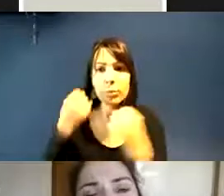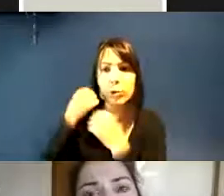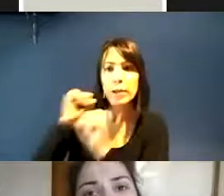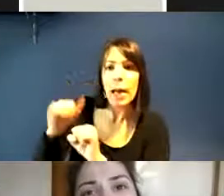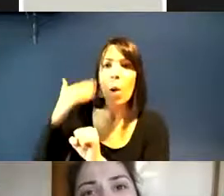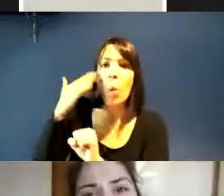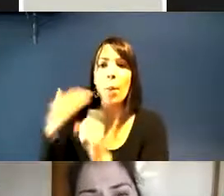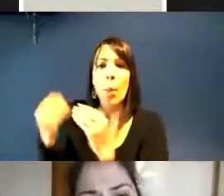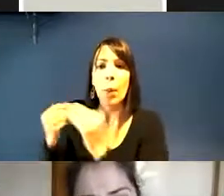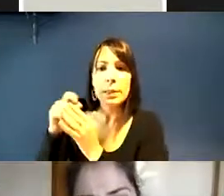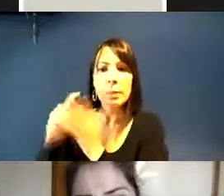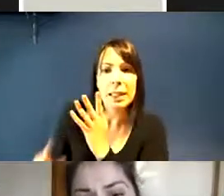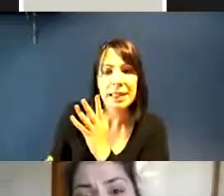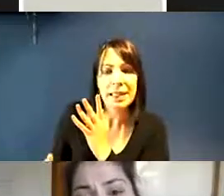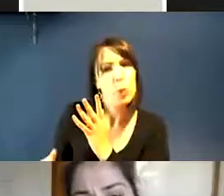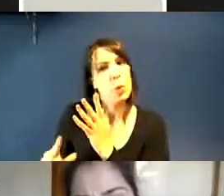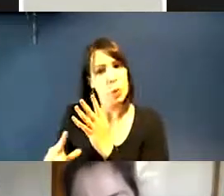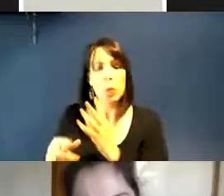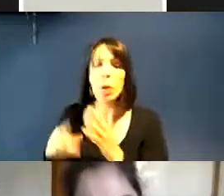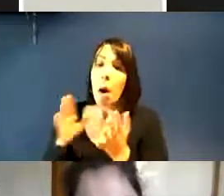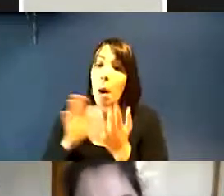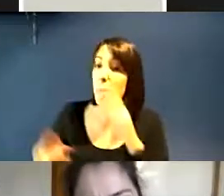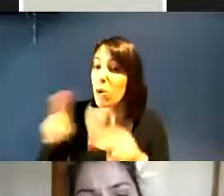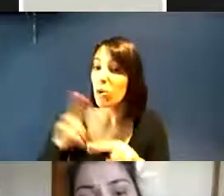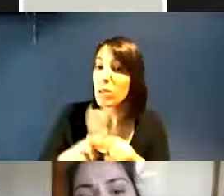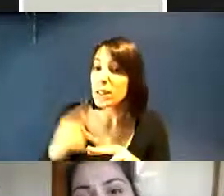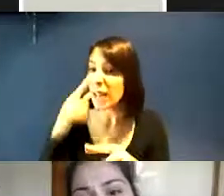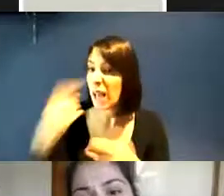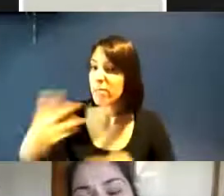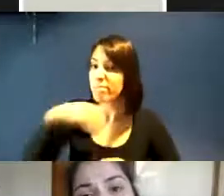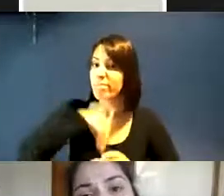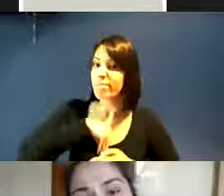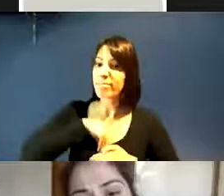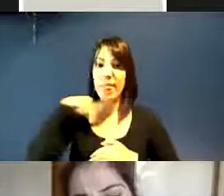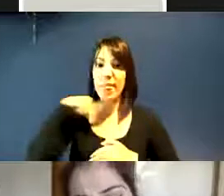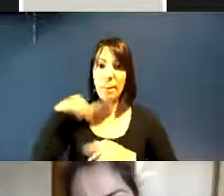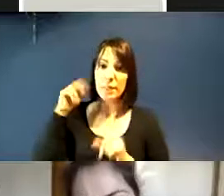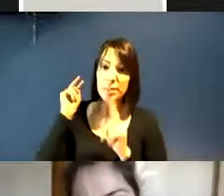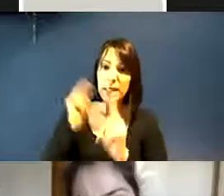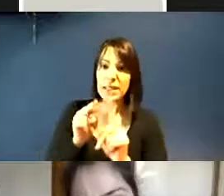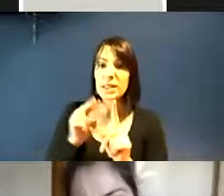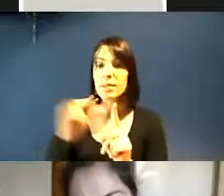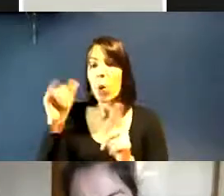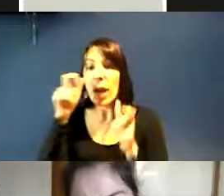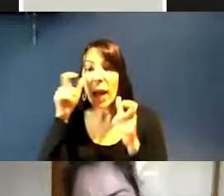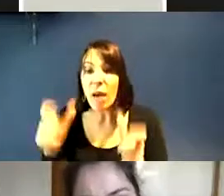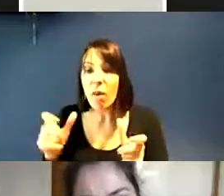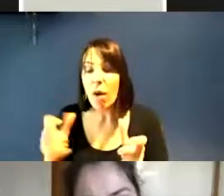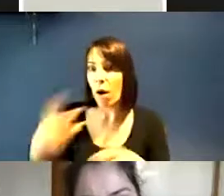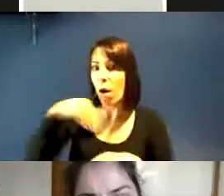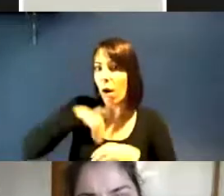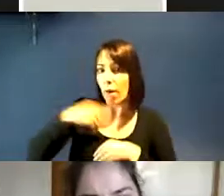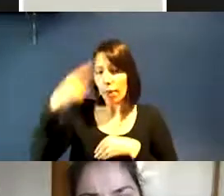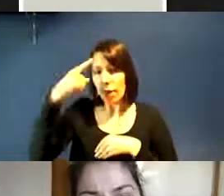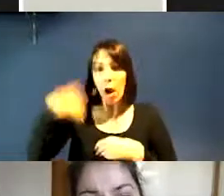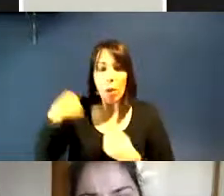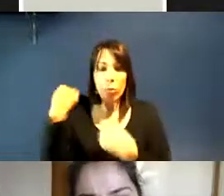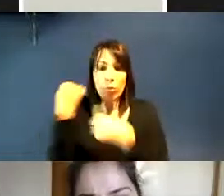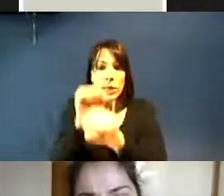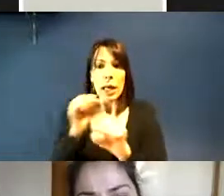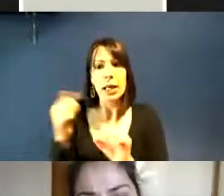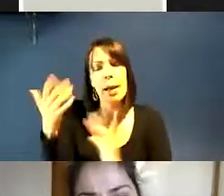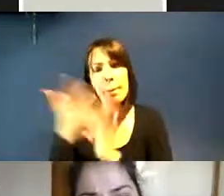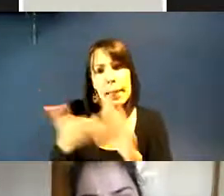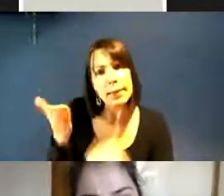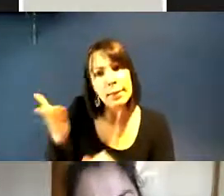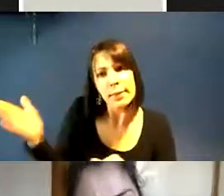that often parents have or carers have, which don't allow women with disabilities to